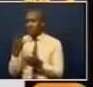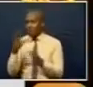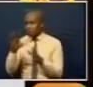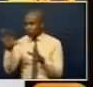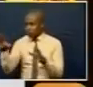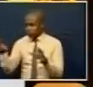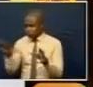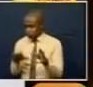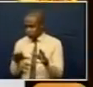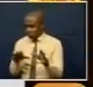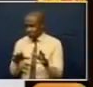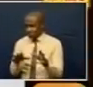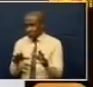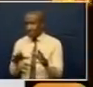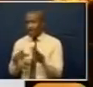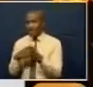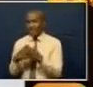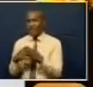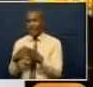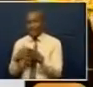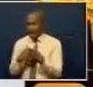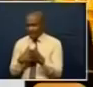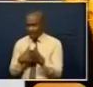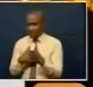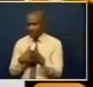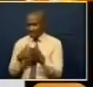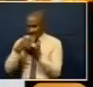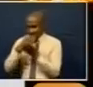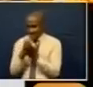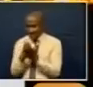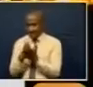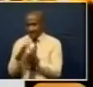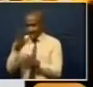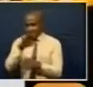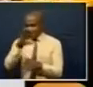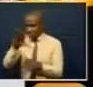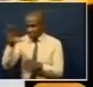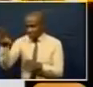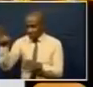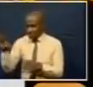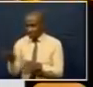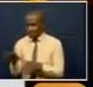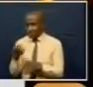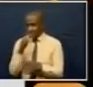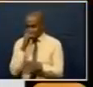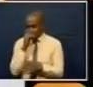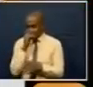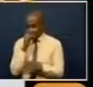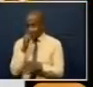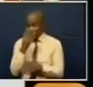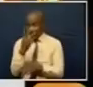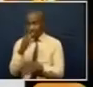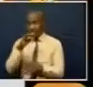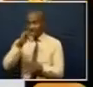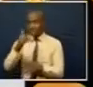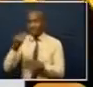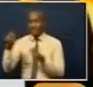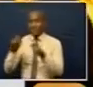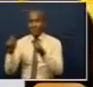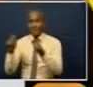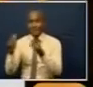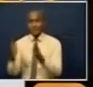mm-hmm. and have the exact replica of your departments in those areas, you know, so that your four city managers,